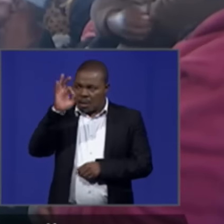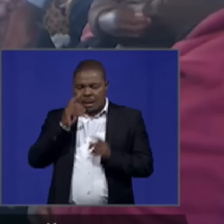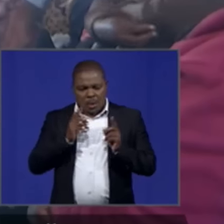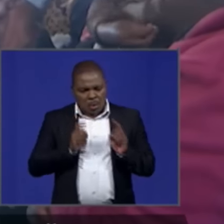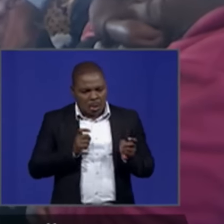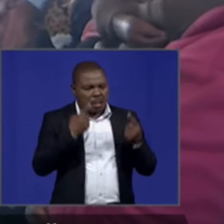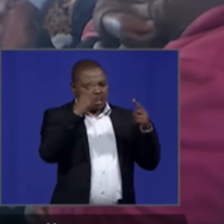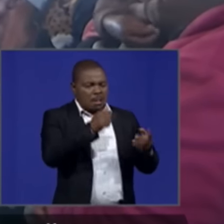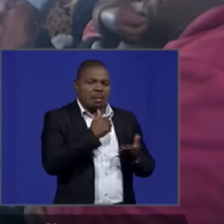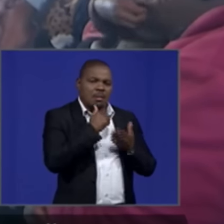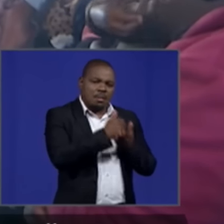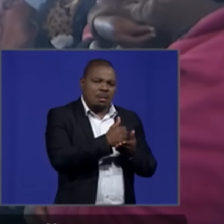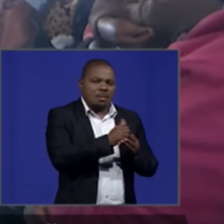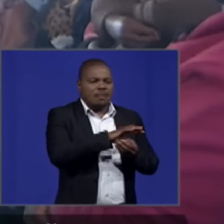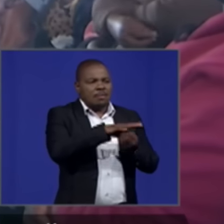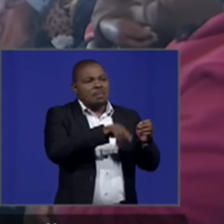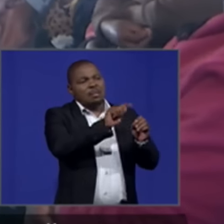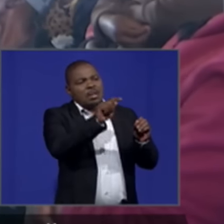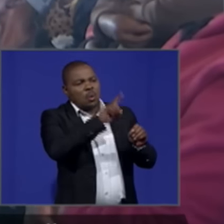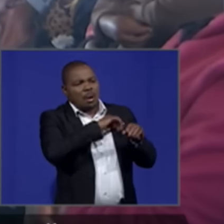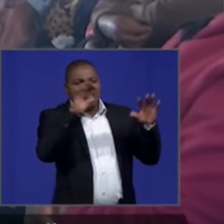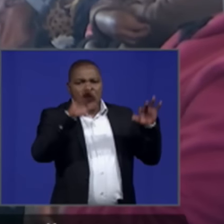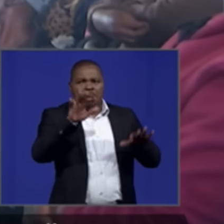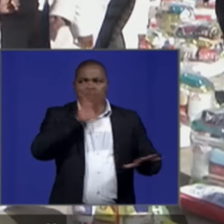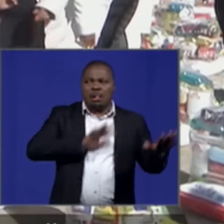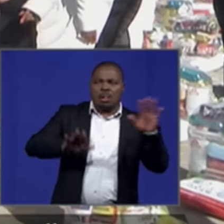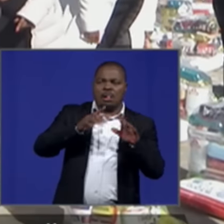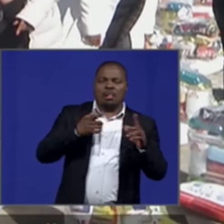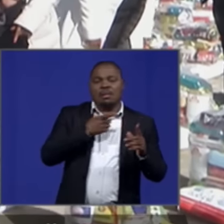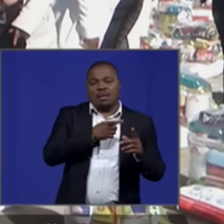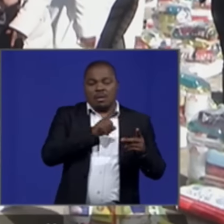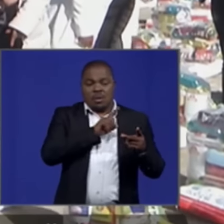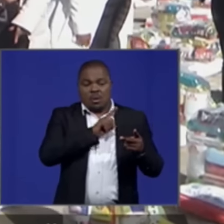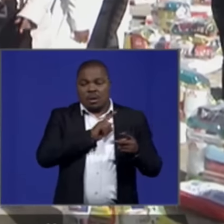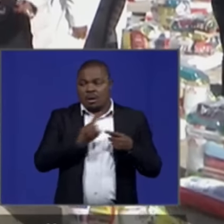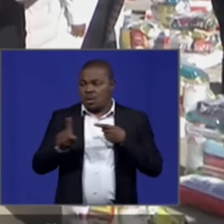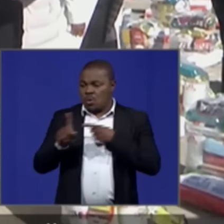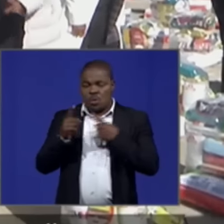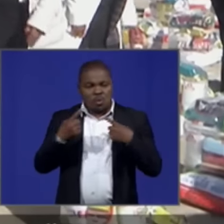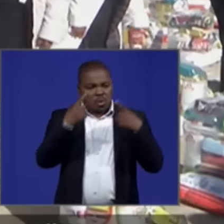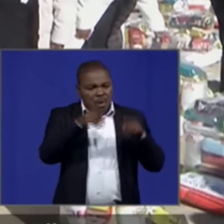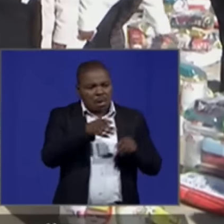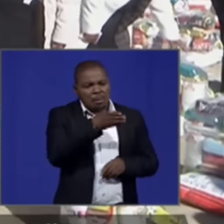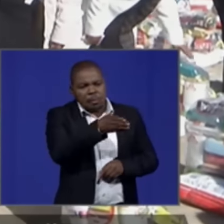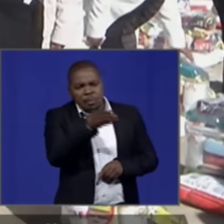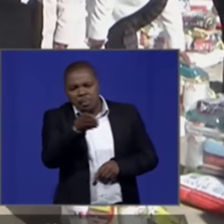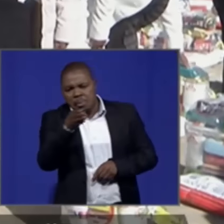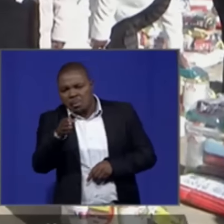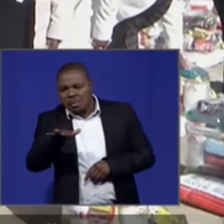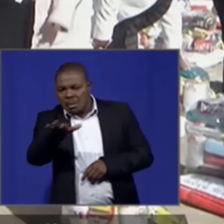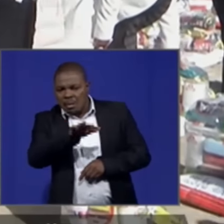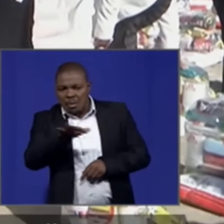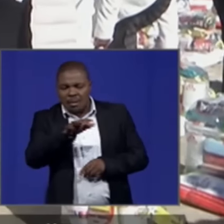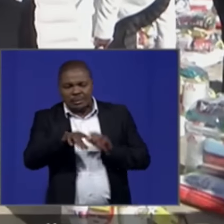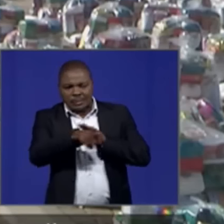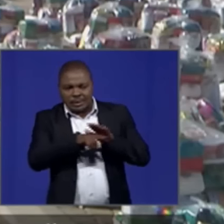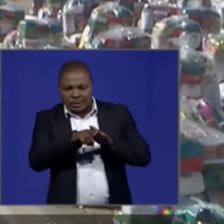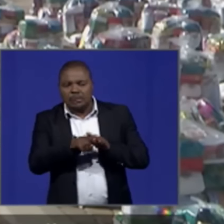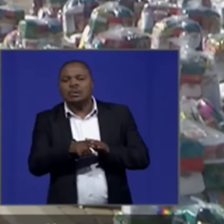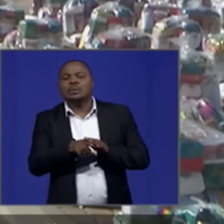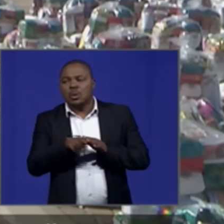ka gona go thusa malapa a wa amilweng ke merwalela morago ga gore a etele mafelo a le mmalwa a wa amegileng go ralla